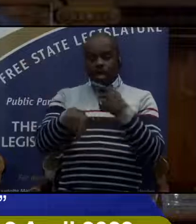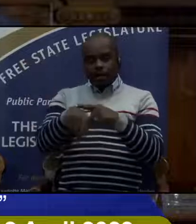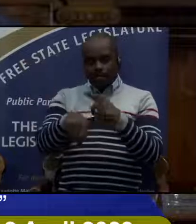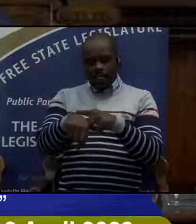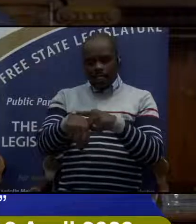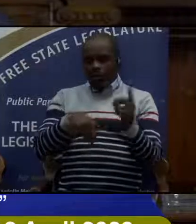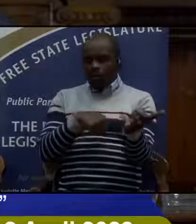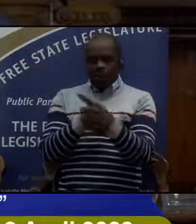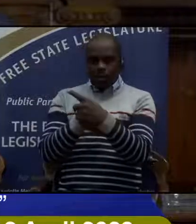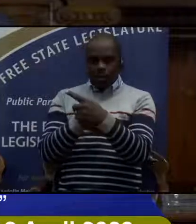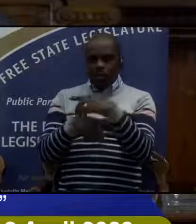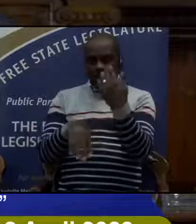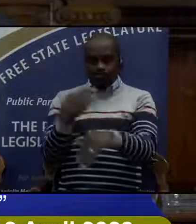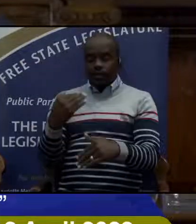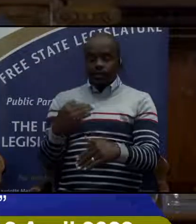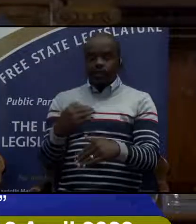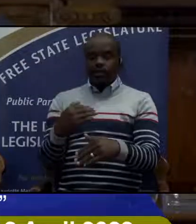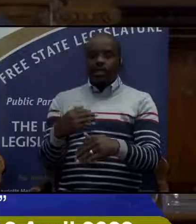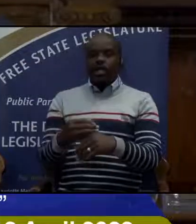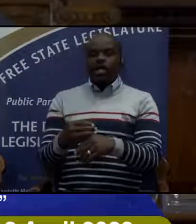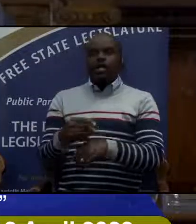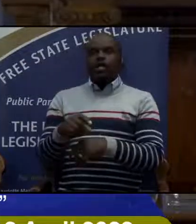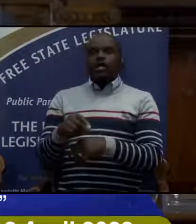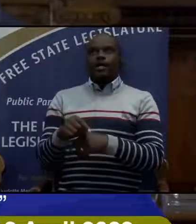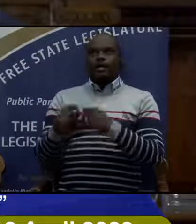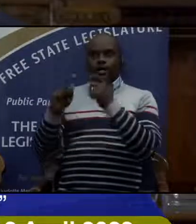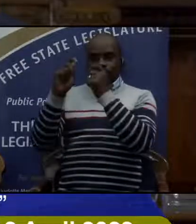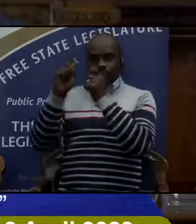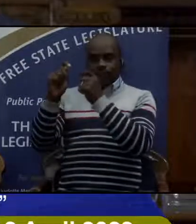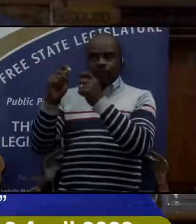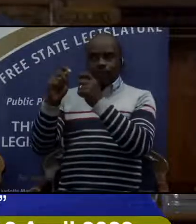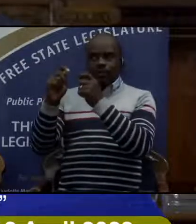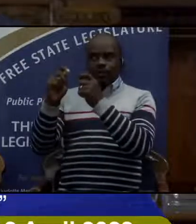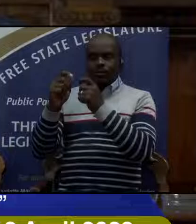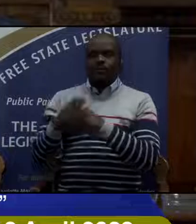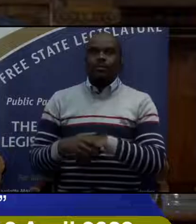Honourable MEC Bulwan.